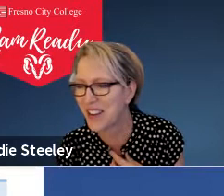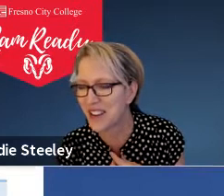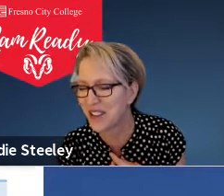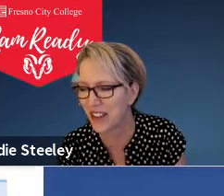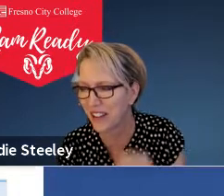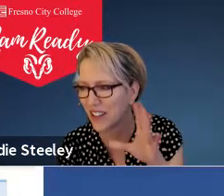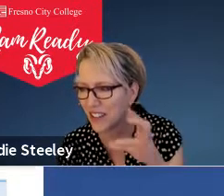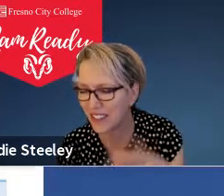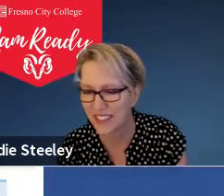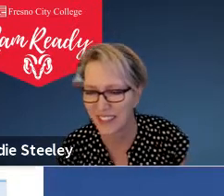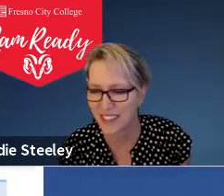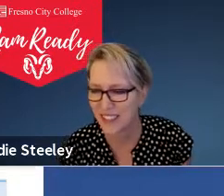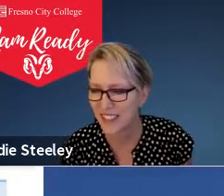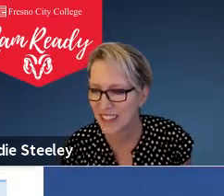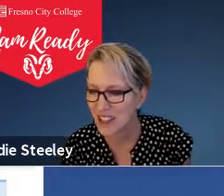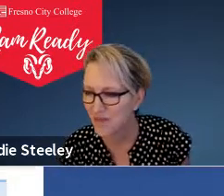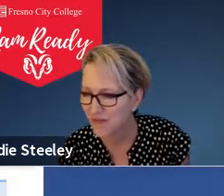You know, you can do like a little,